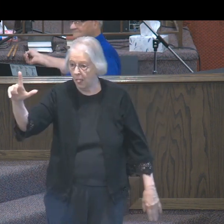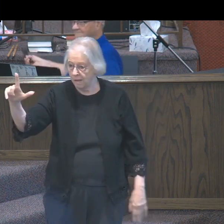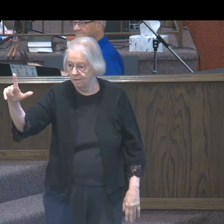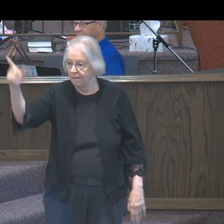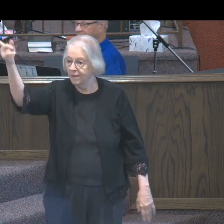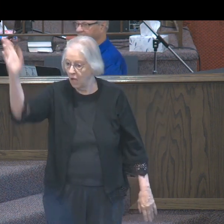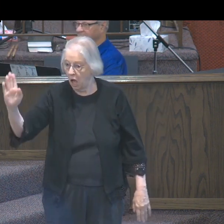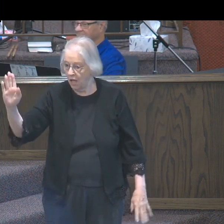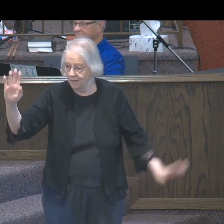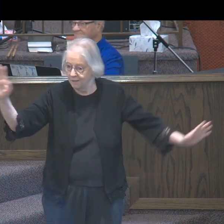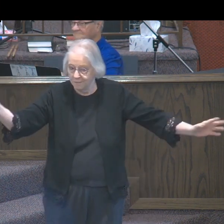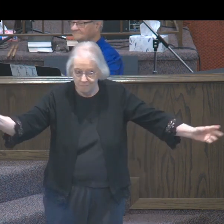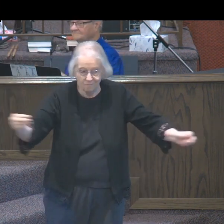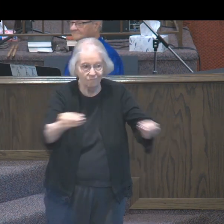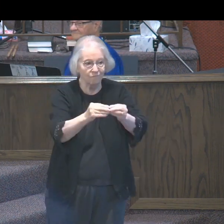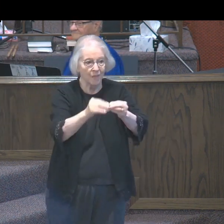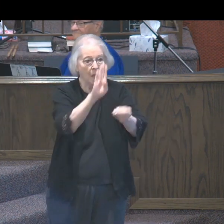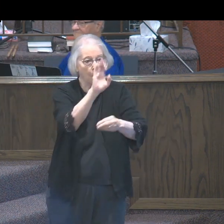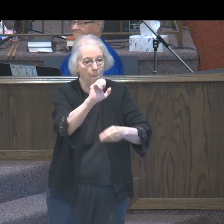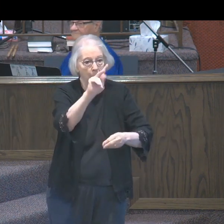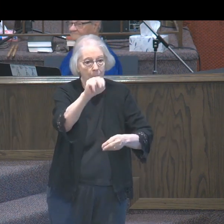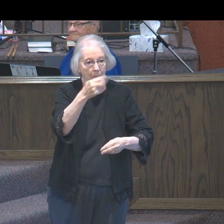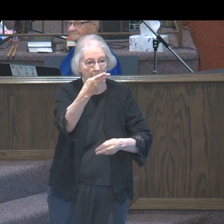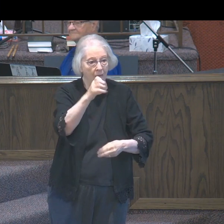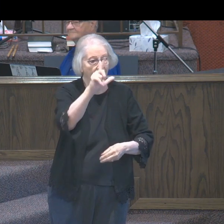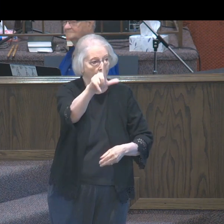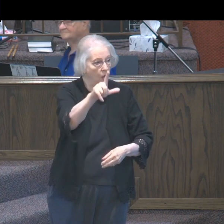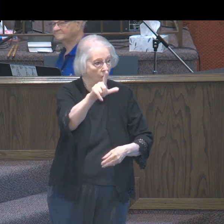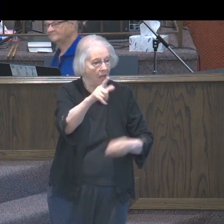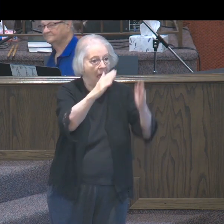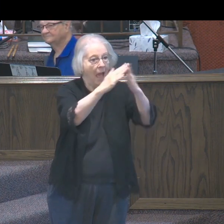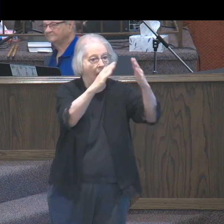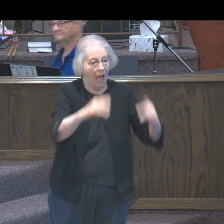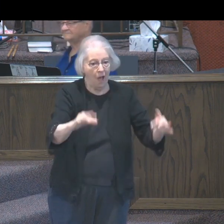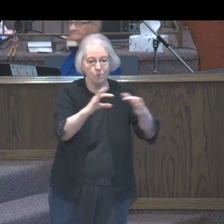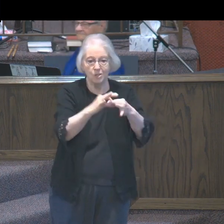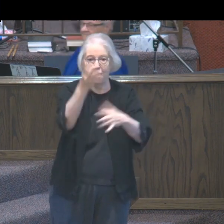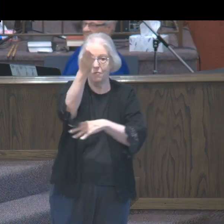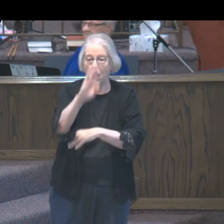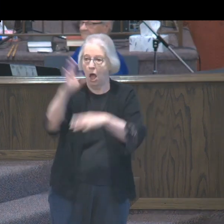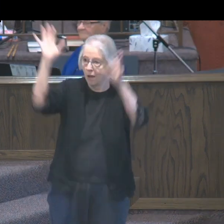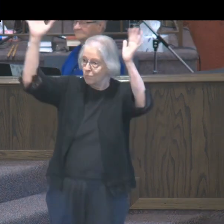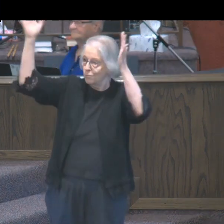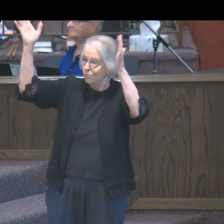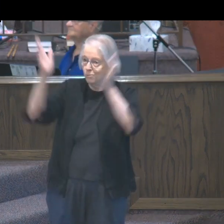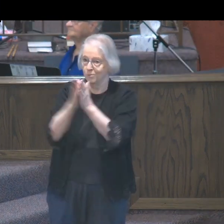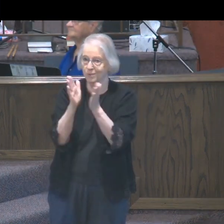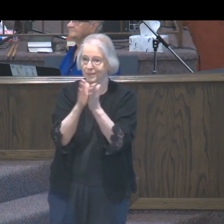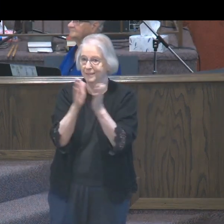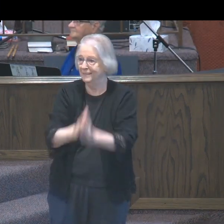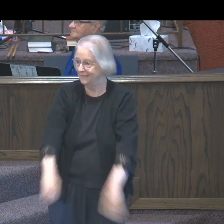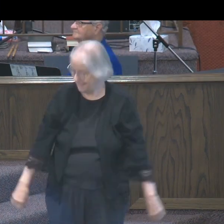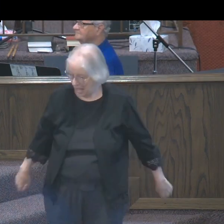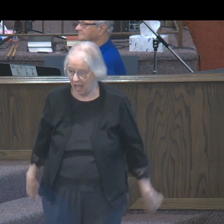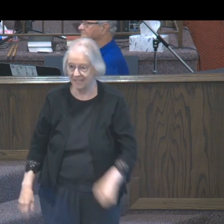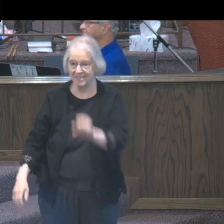we continue to be blessed as we worship together. A couple of things I need you to know, need you